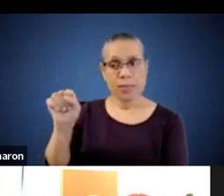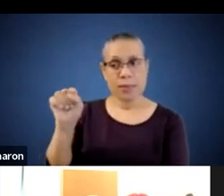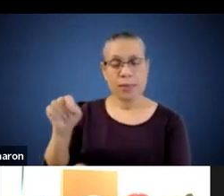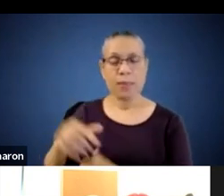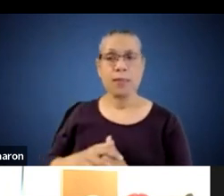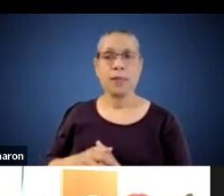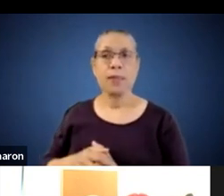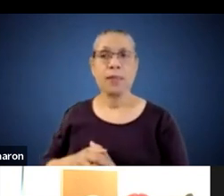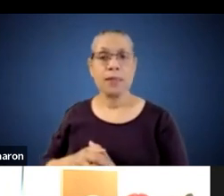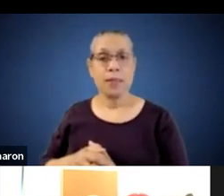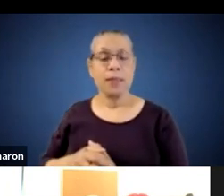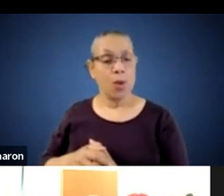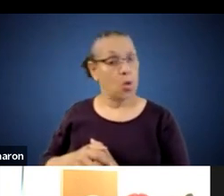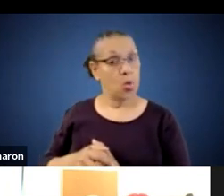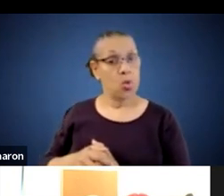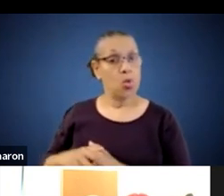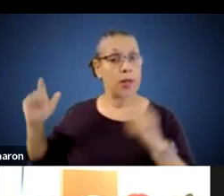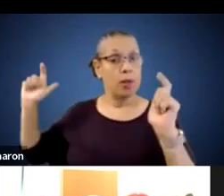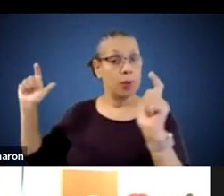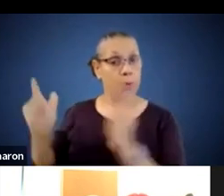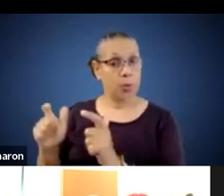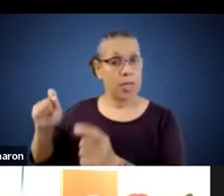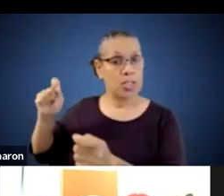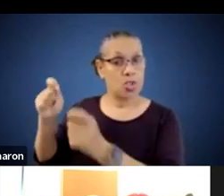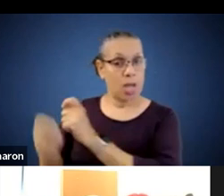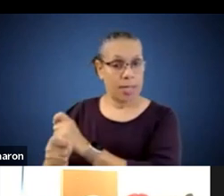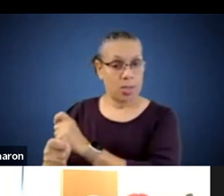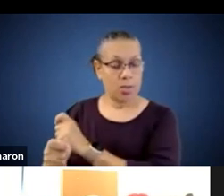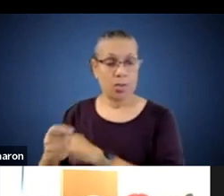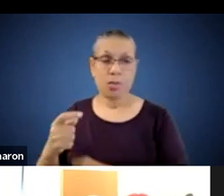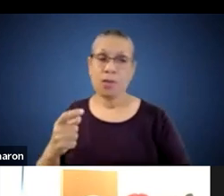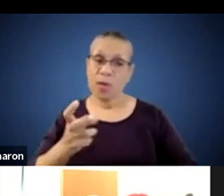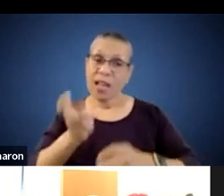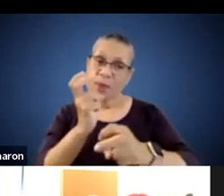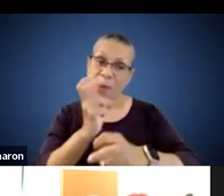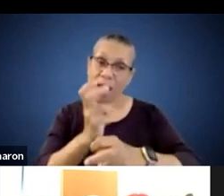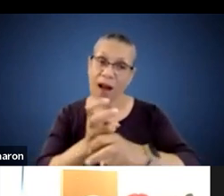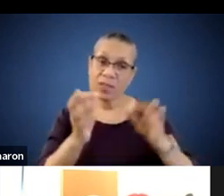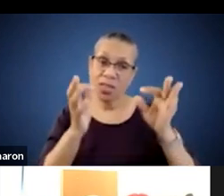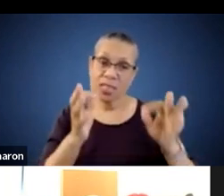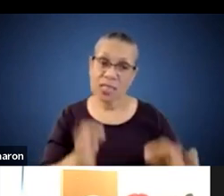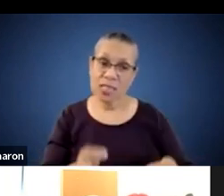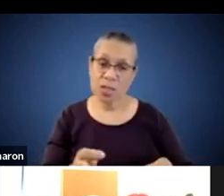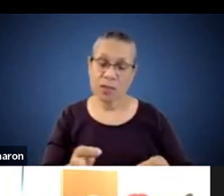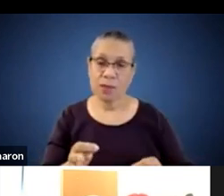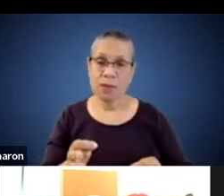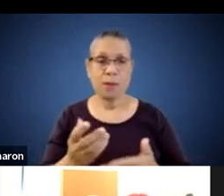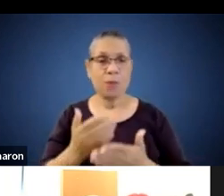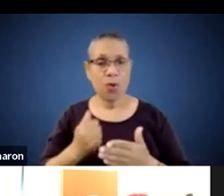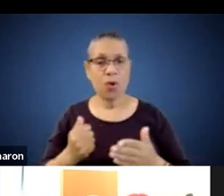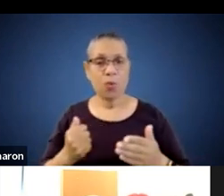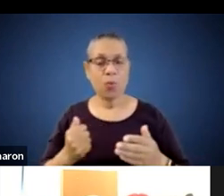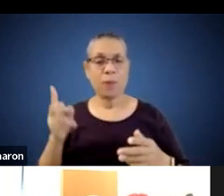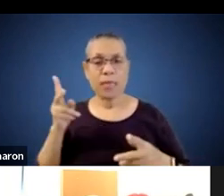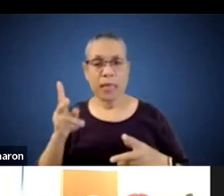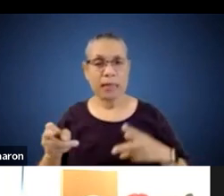been paired down in the past few years when we have had to make very difficult decisions of when we've been making Cuts after Cuts